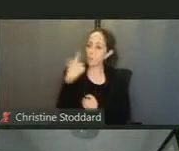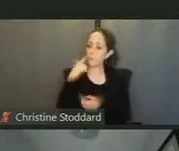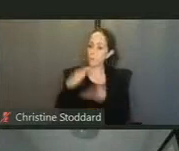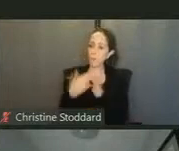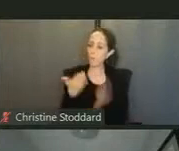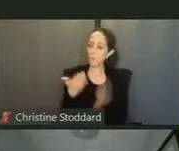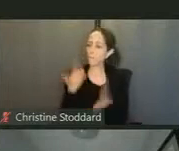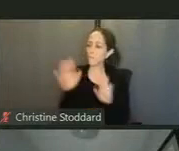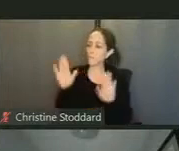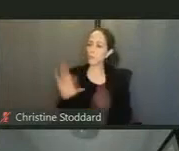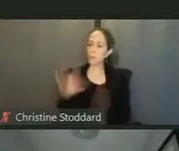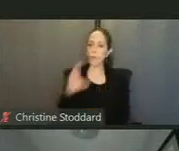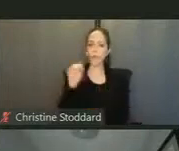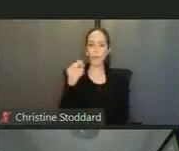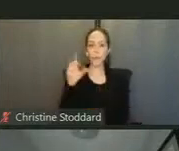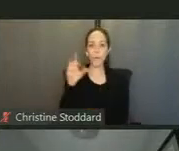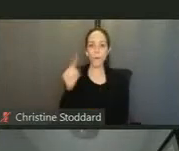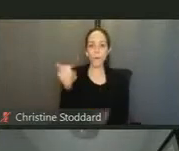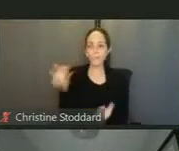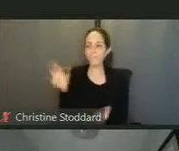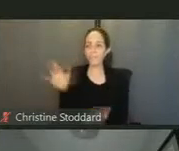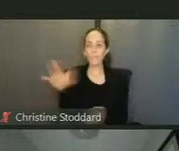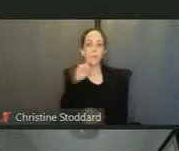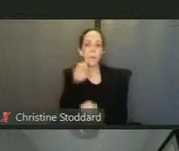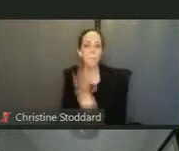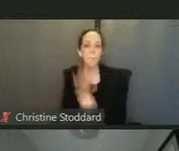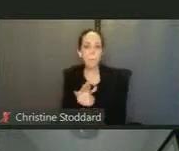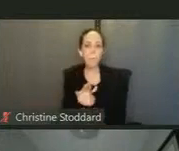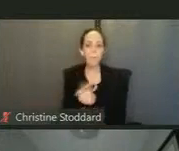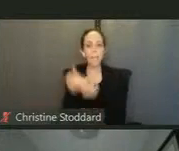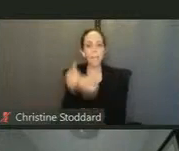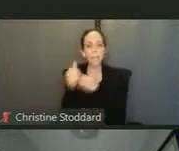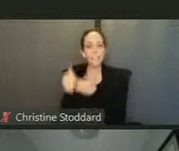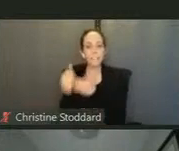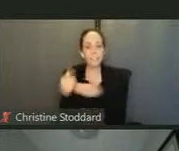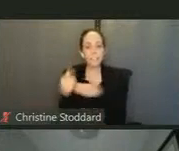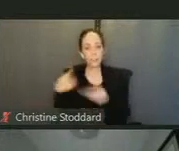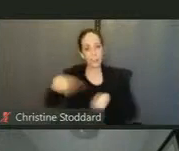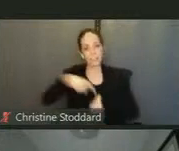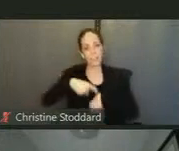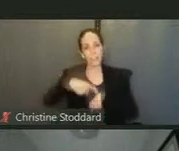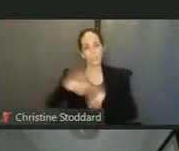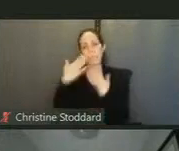your steadfast commitment and leadership during these times. Thank you.